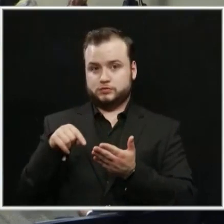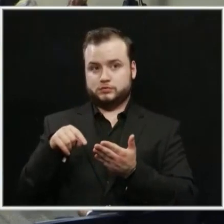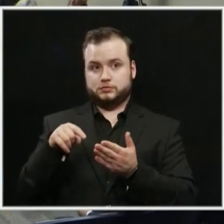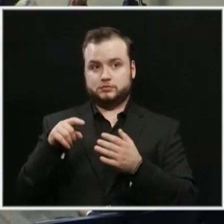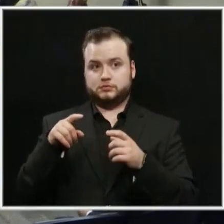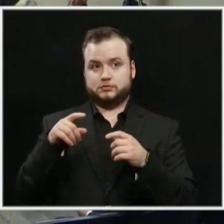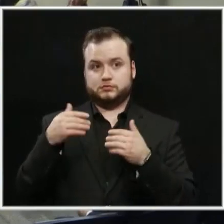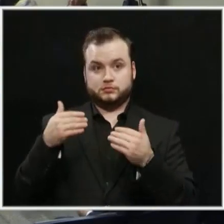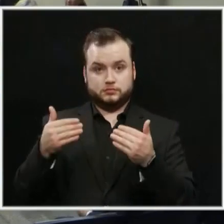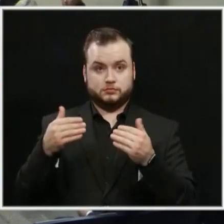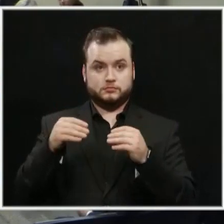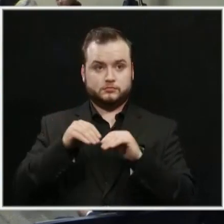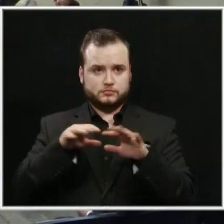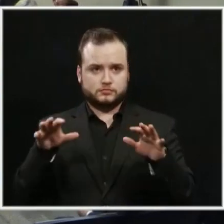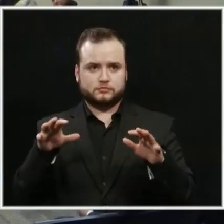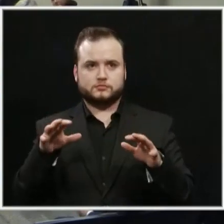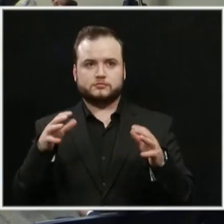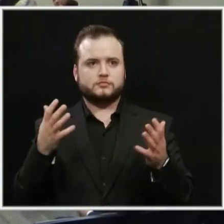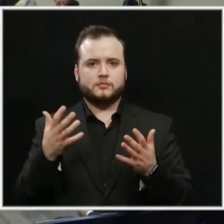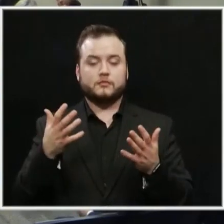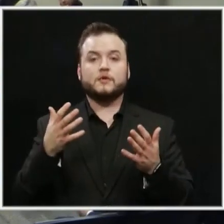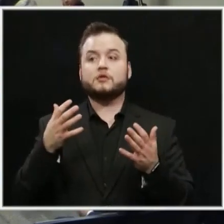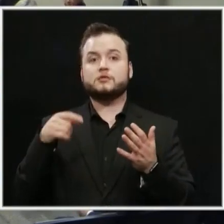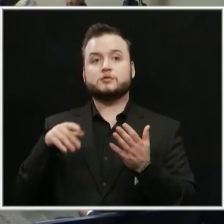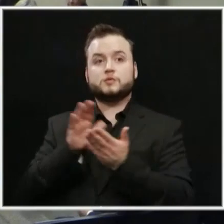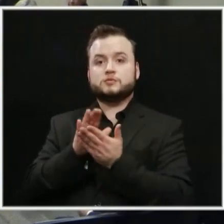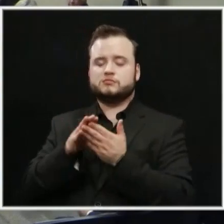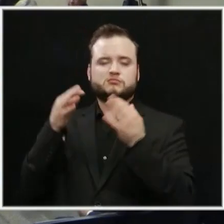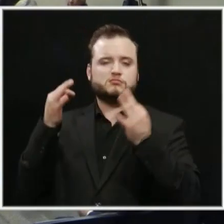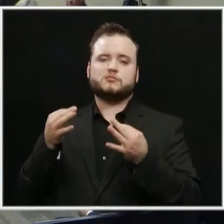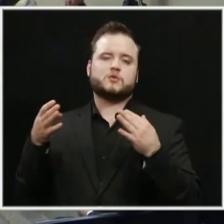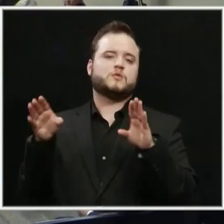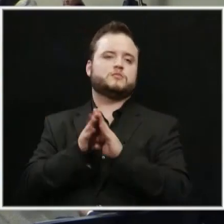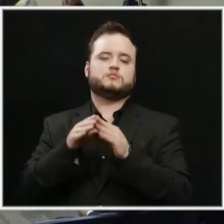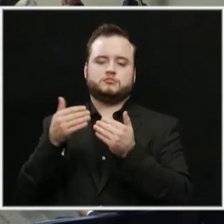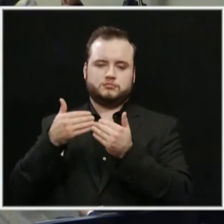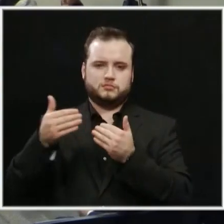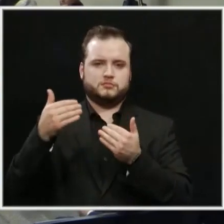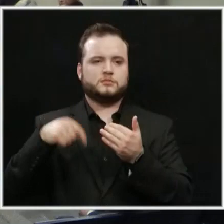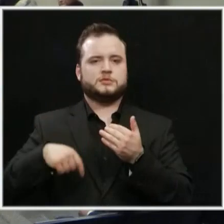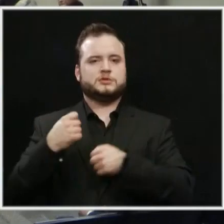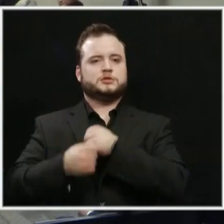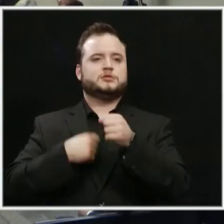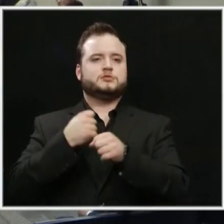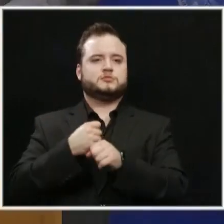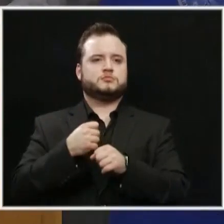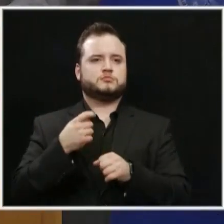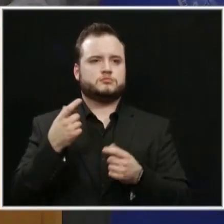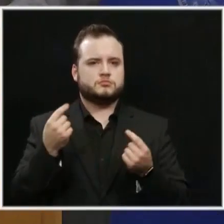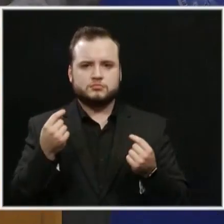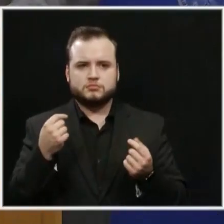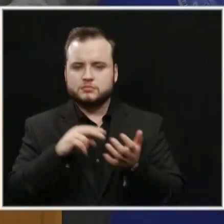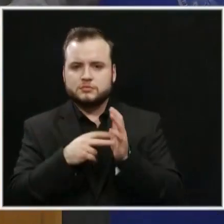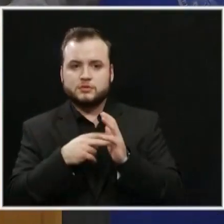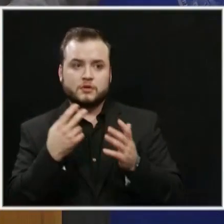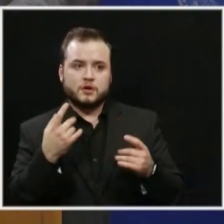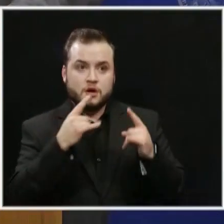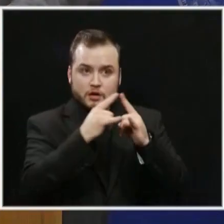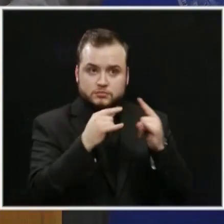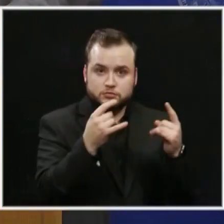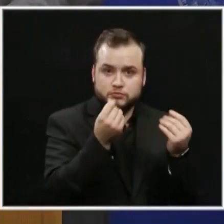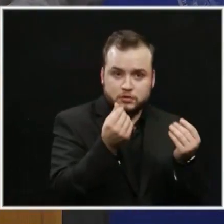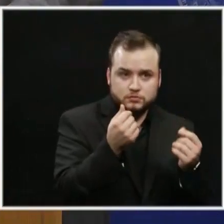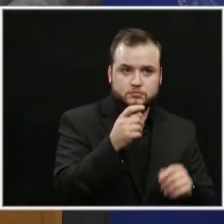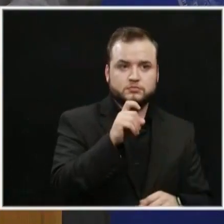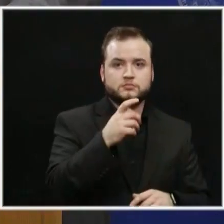going to reopen. A lot of people are grateful about the outdoor activities, but they're wondering why not campgrounds? When can youth baseball start? Those types of